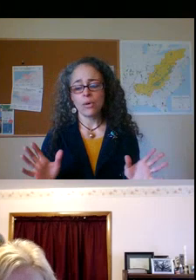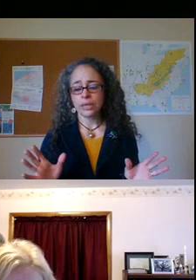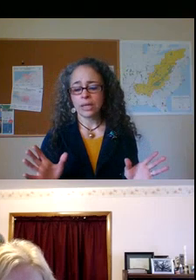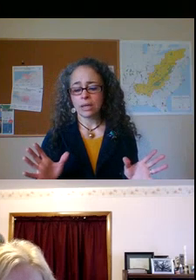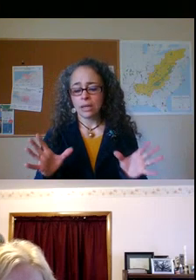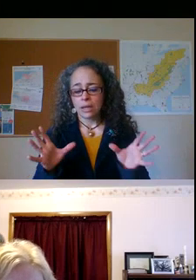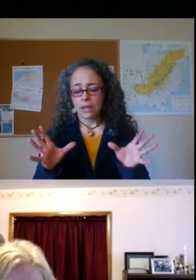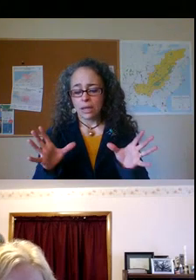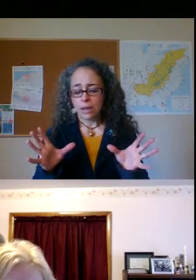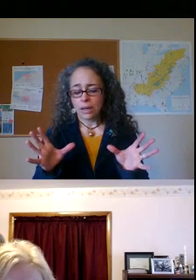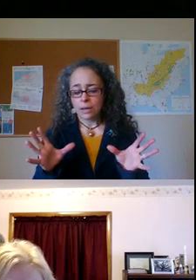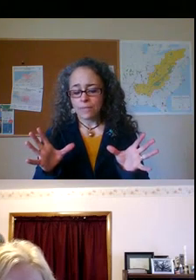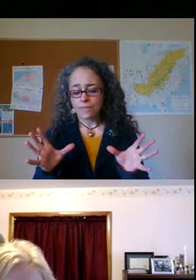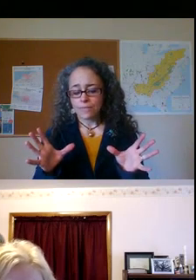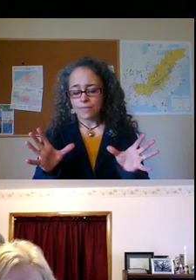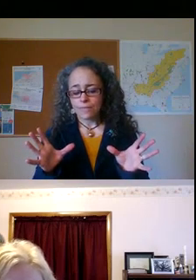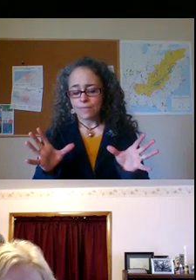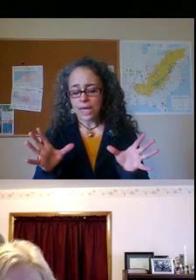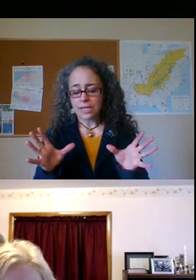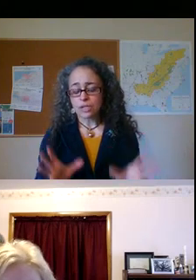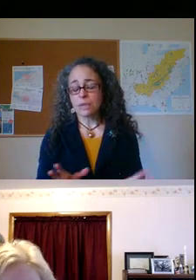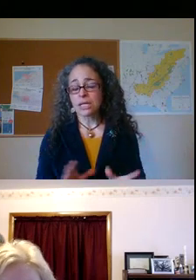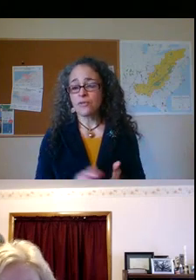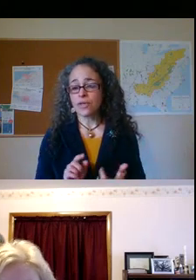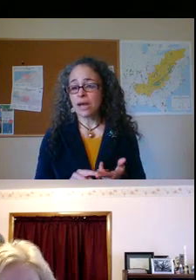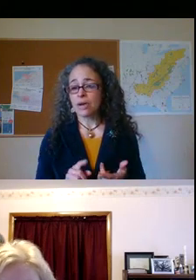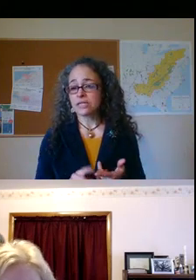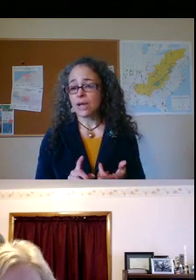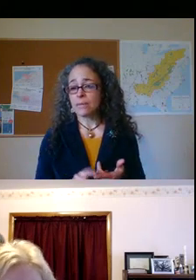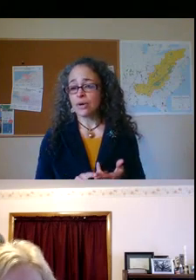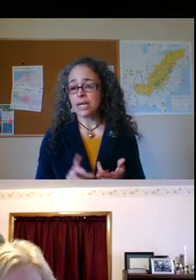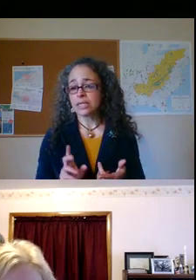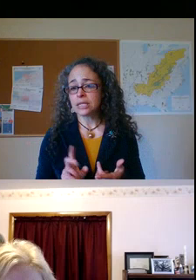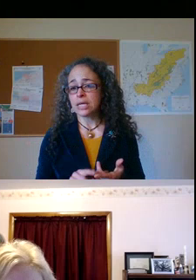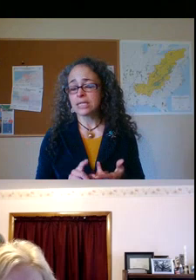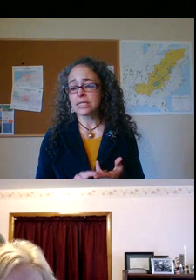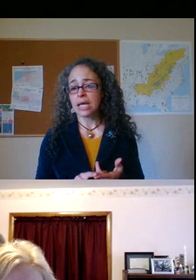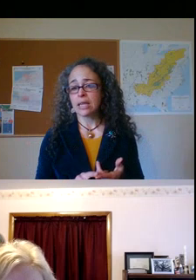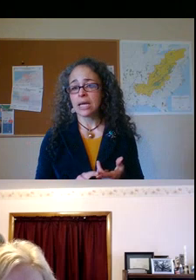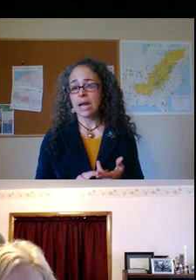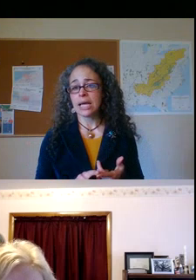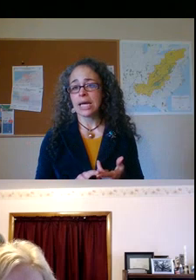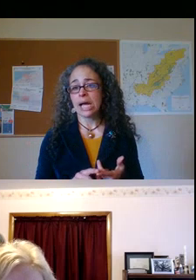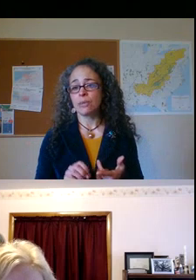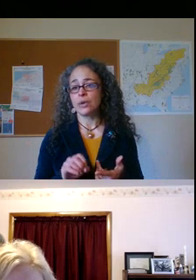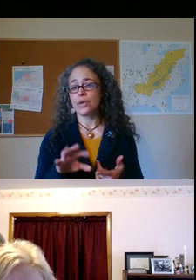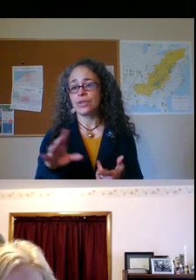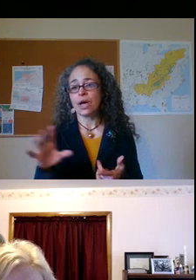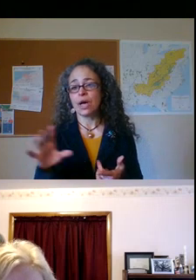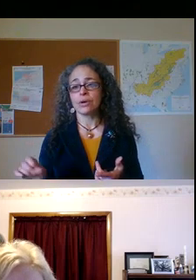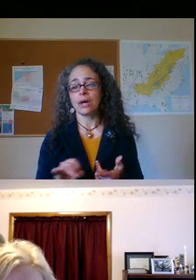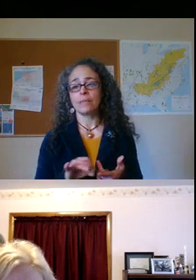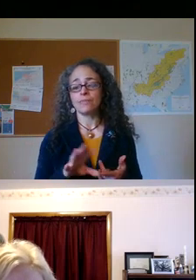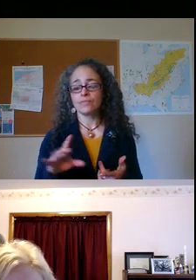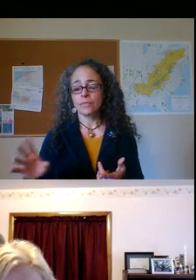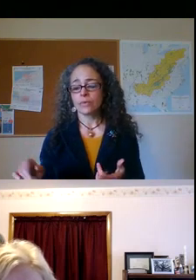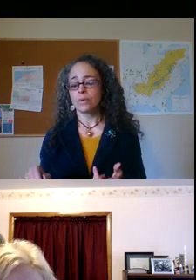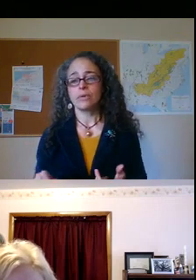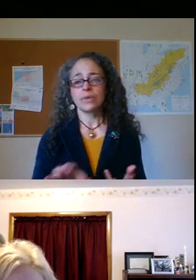although I'm only, I guess, responsible for the area development grant, it's not to say that I can't help you with